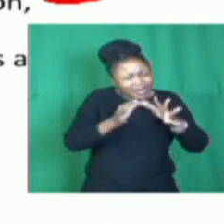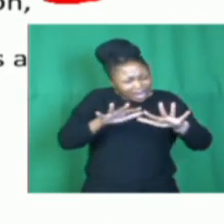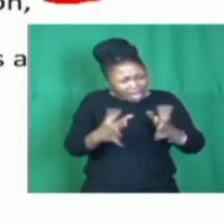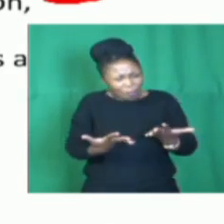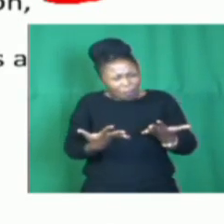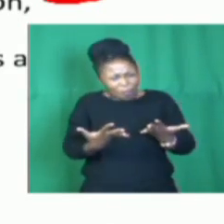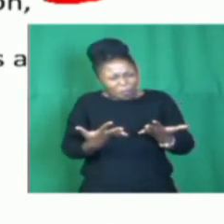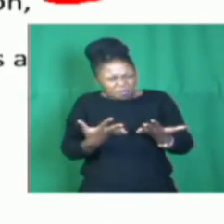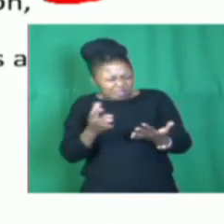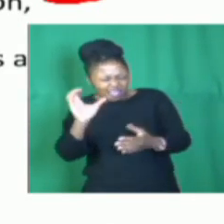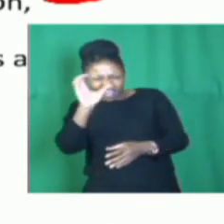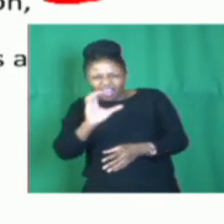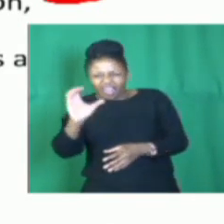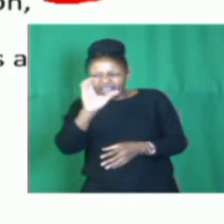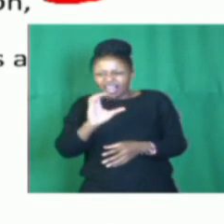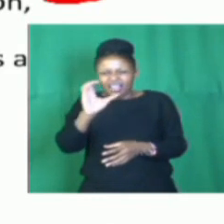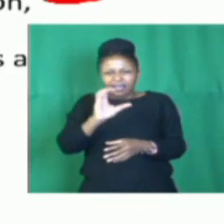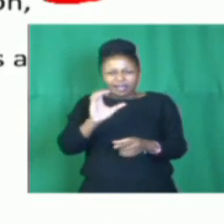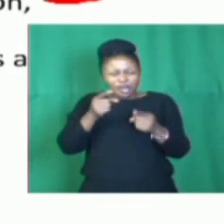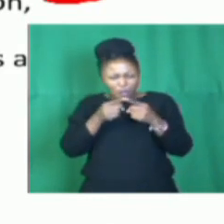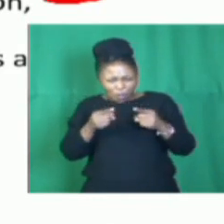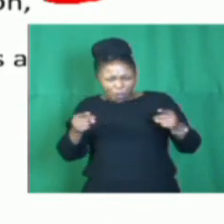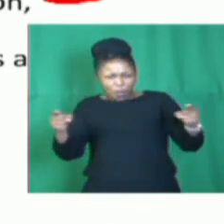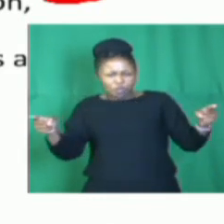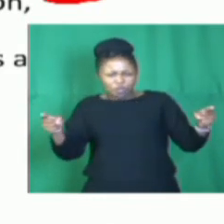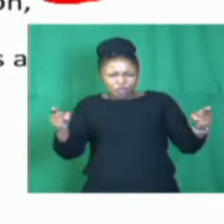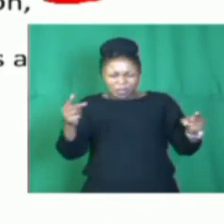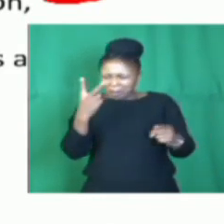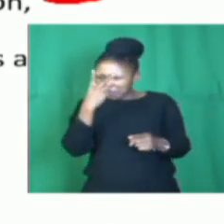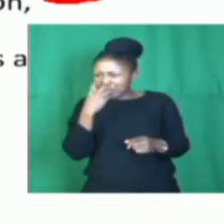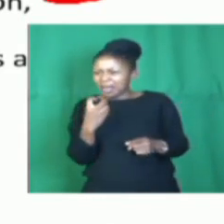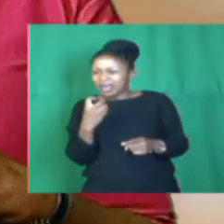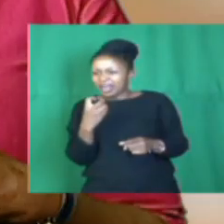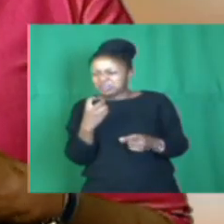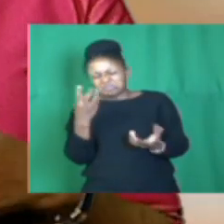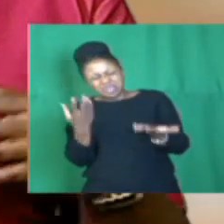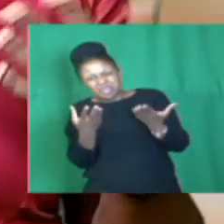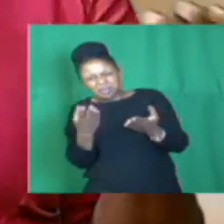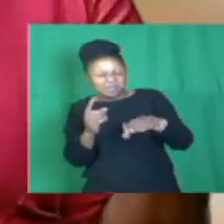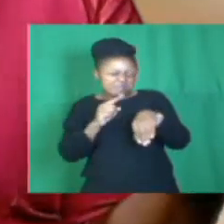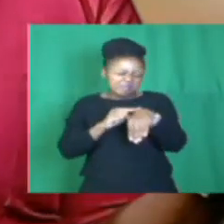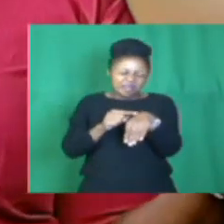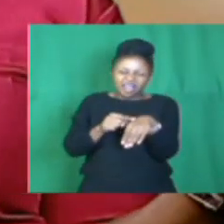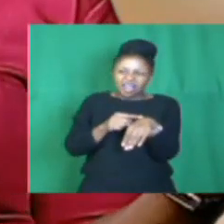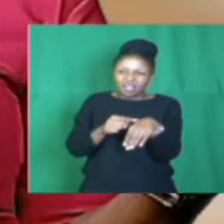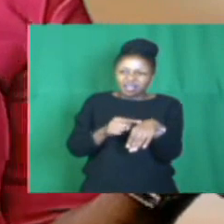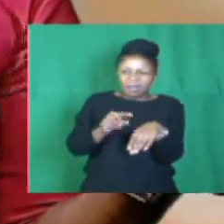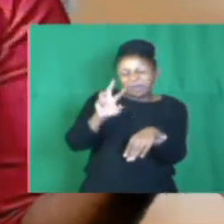and the color. Is it long? Is it wavy? Is it black? Is it blonde? Is the person a